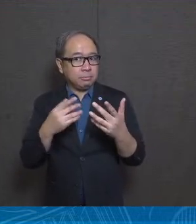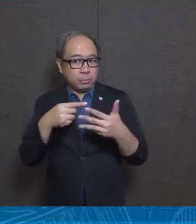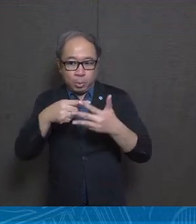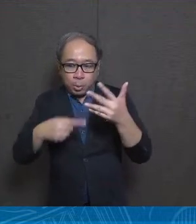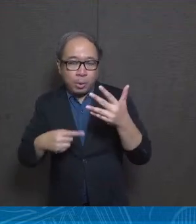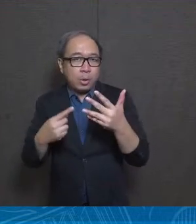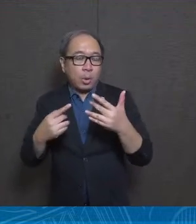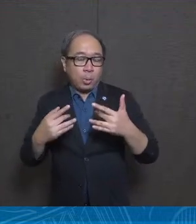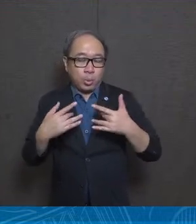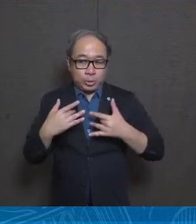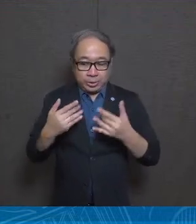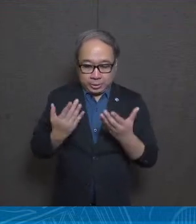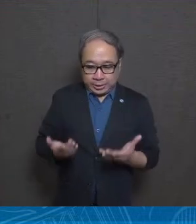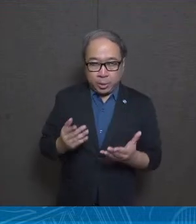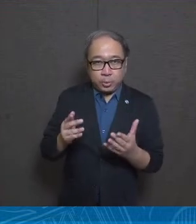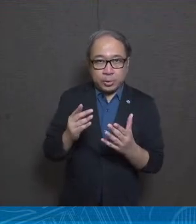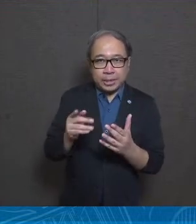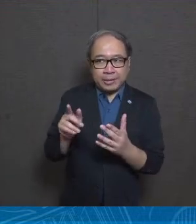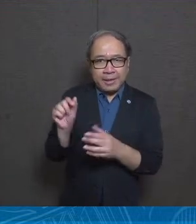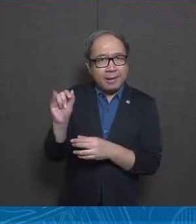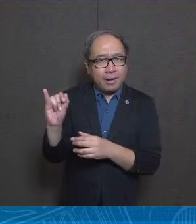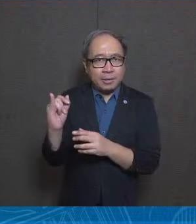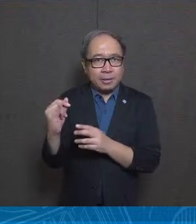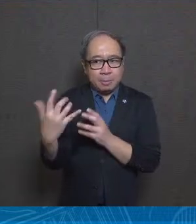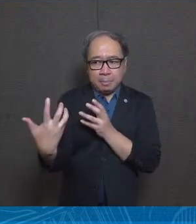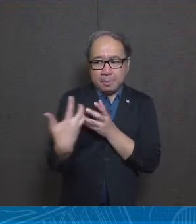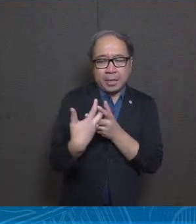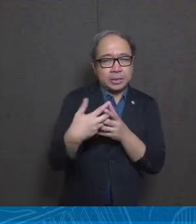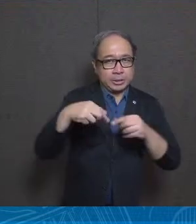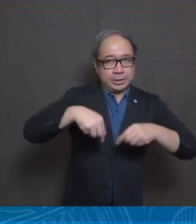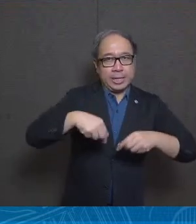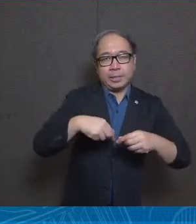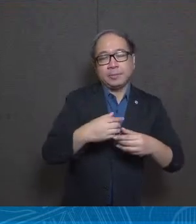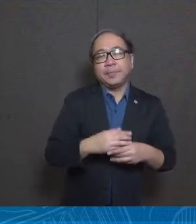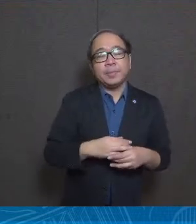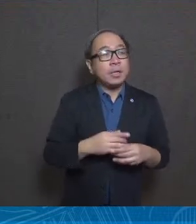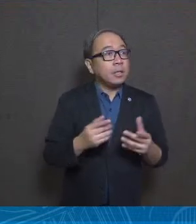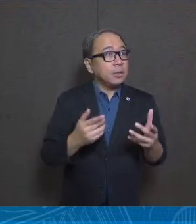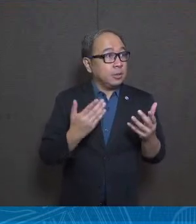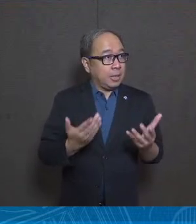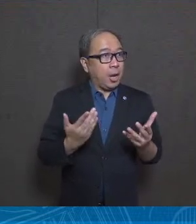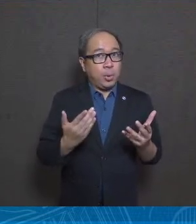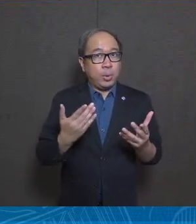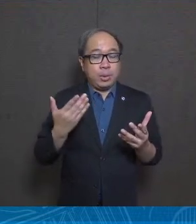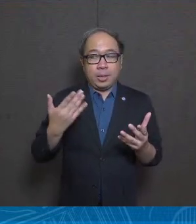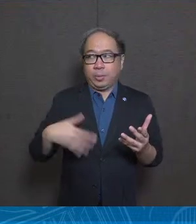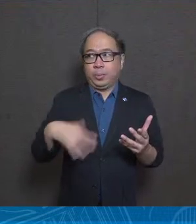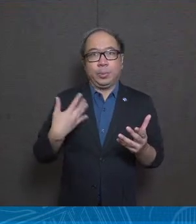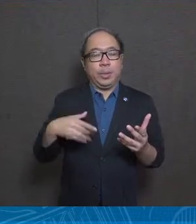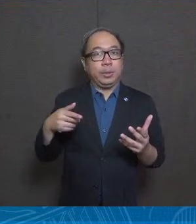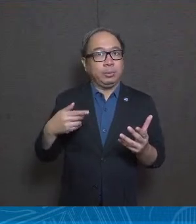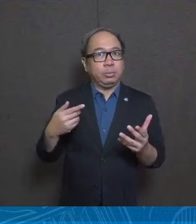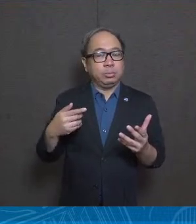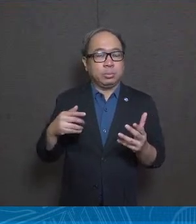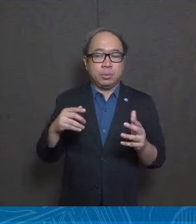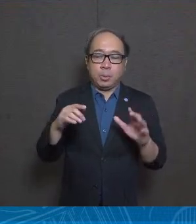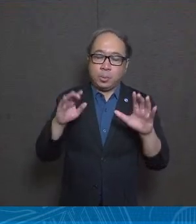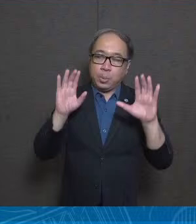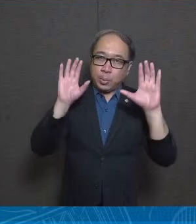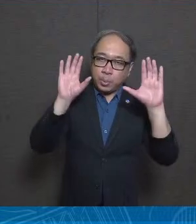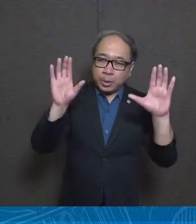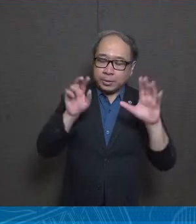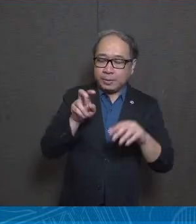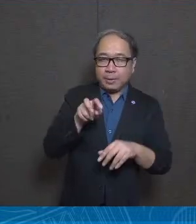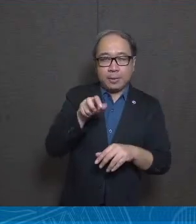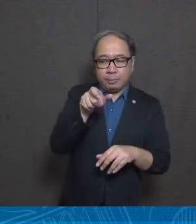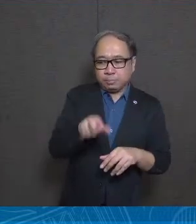vital applications. We're very fortunate to have a very amazing panel here